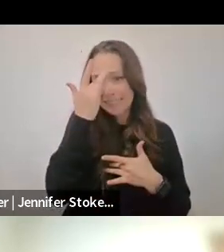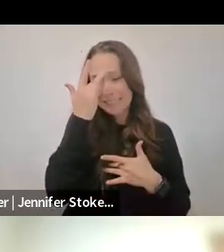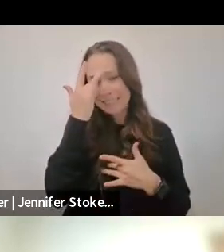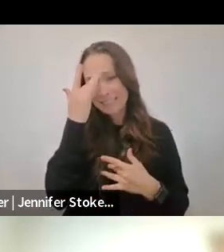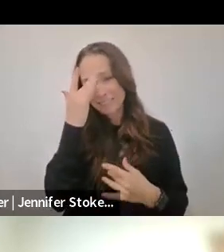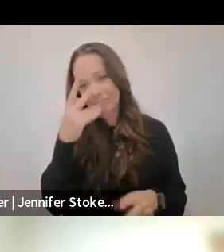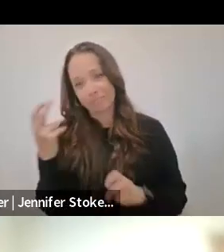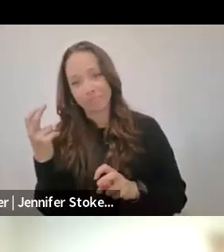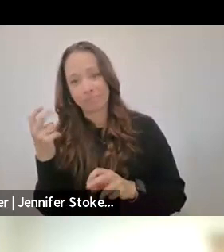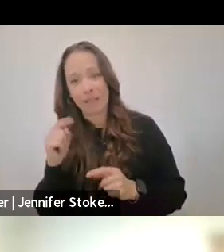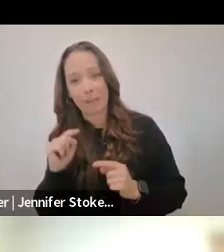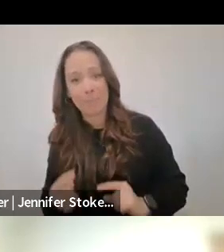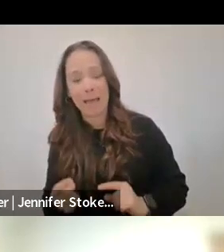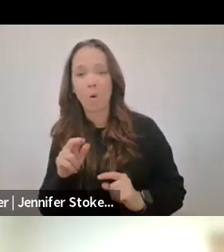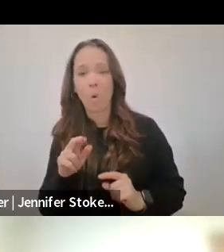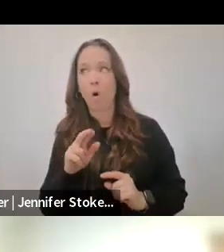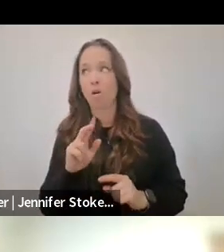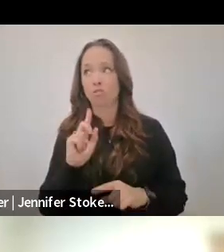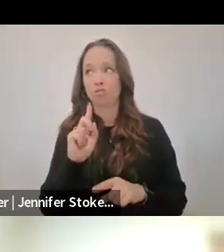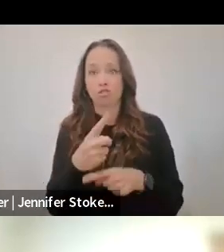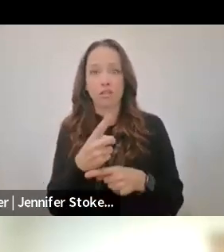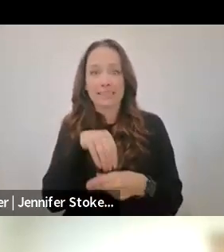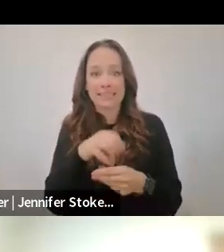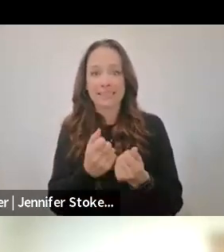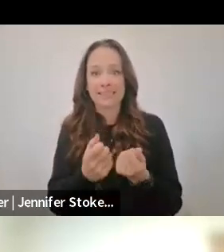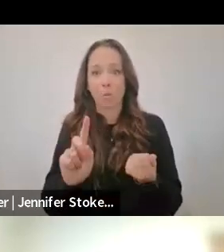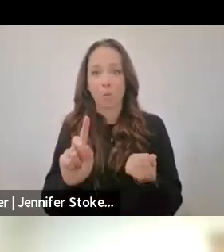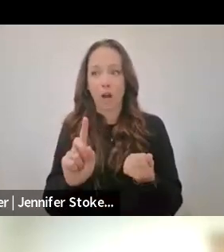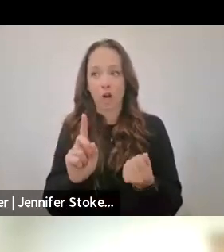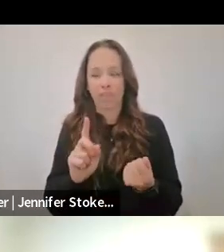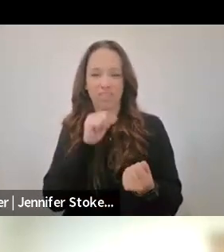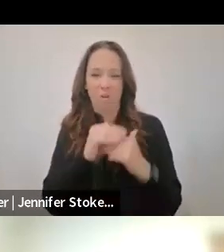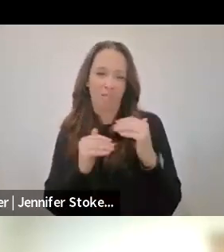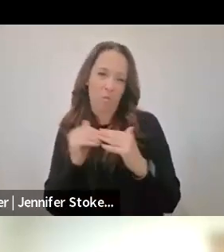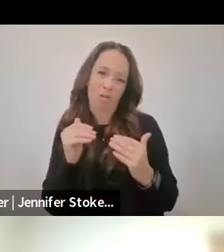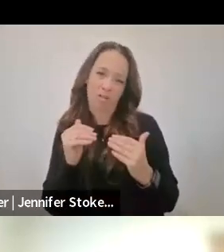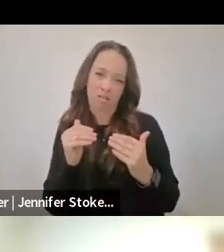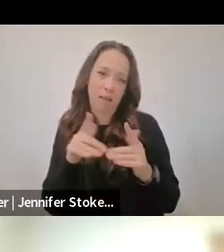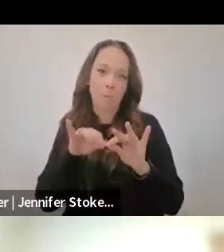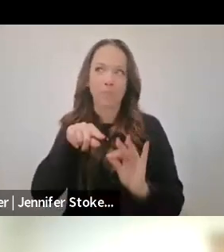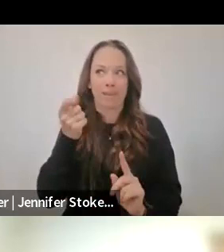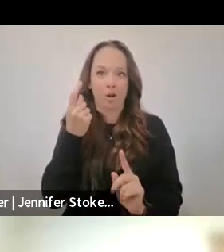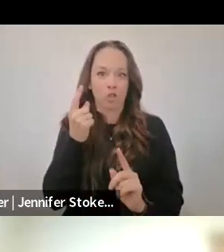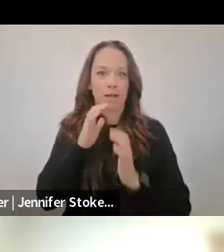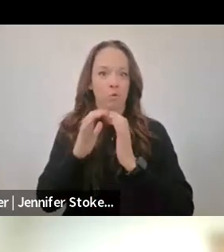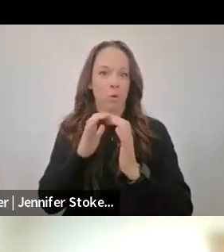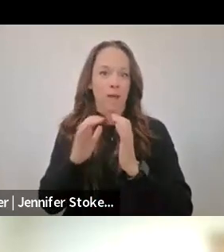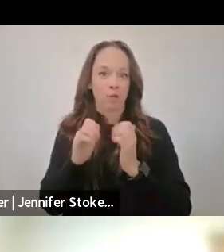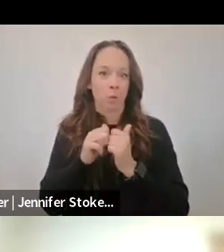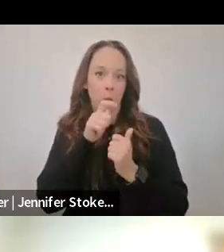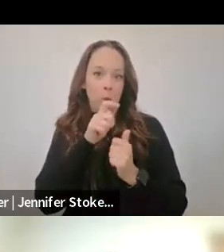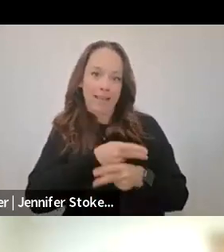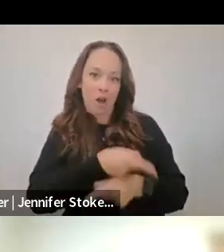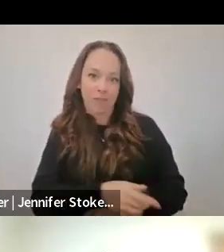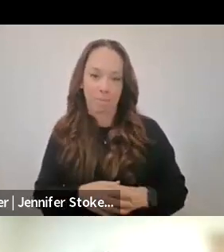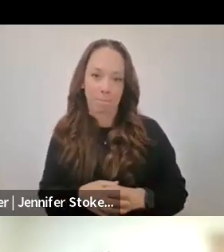their comfort zone, that they are able to understand and communicate with the people taking care of them. And there are big risks if you